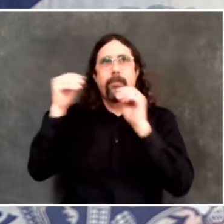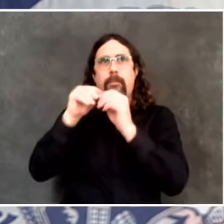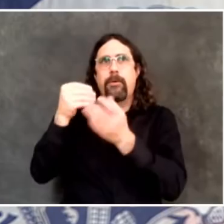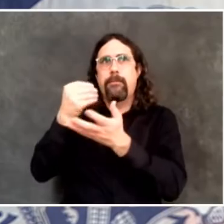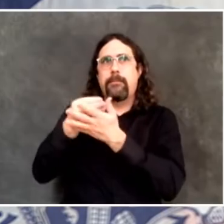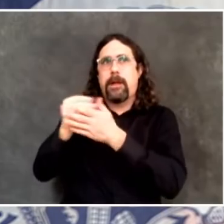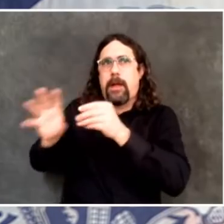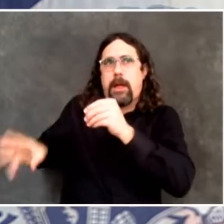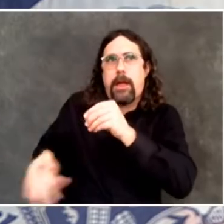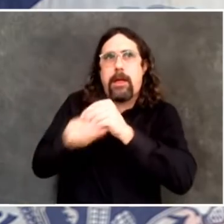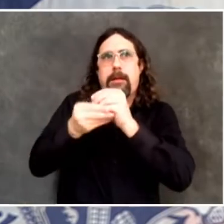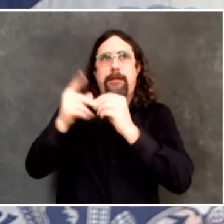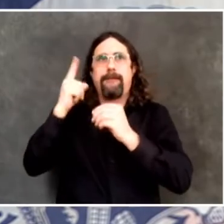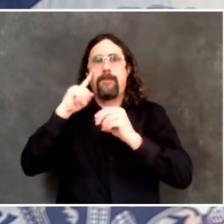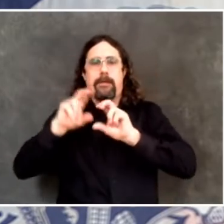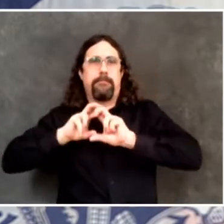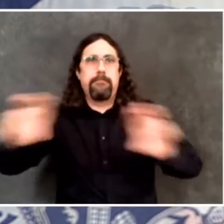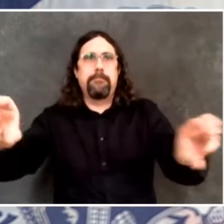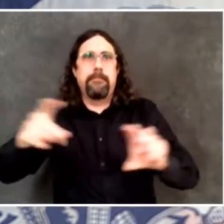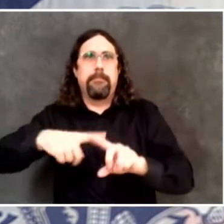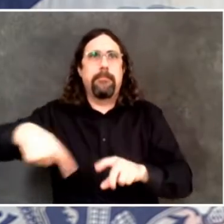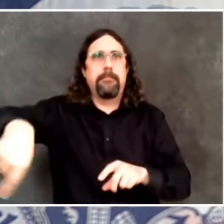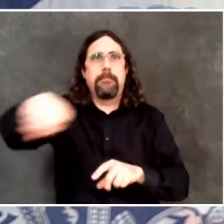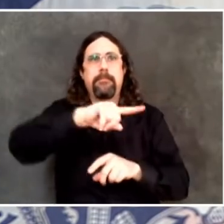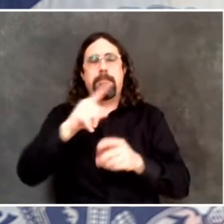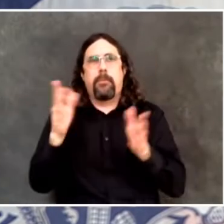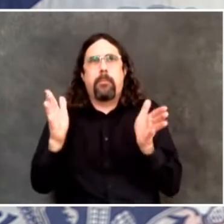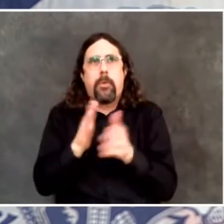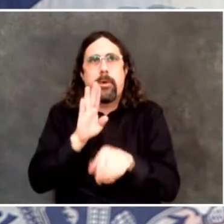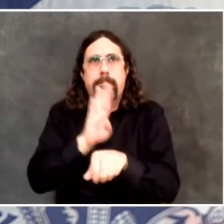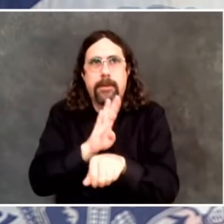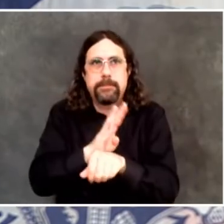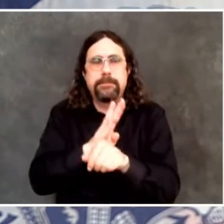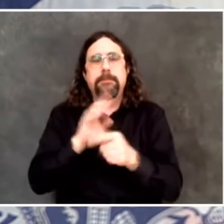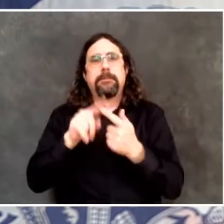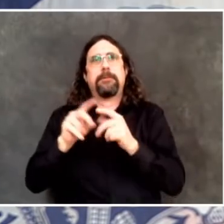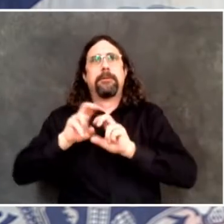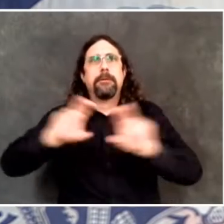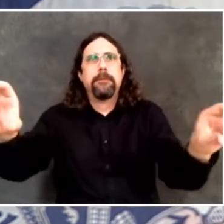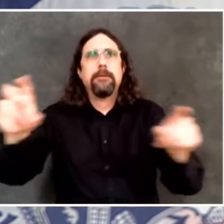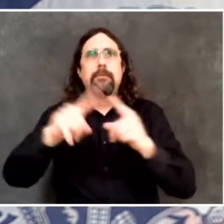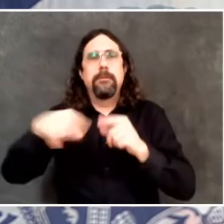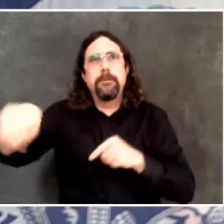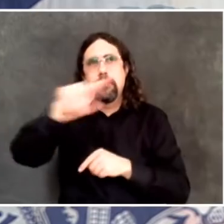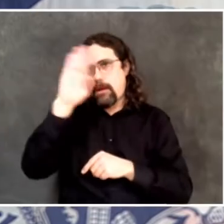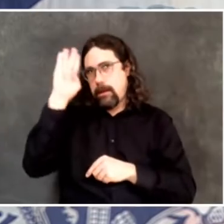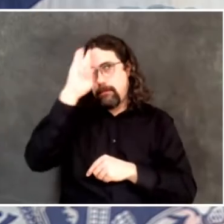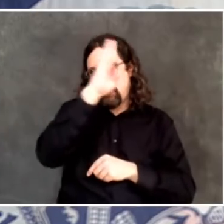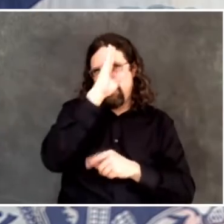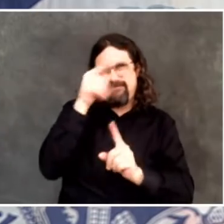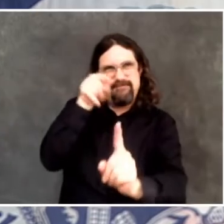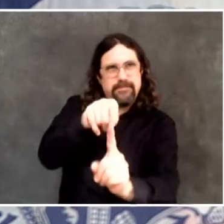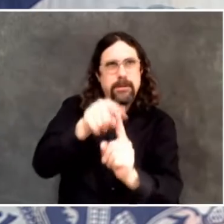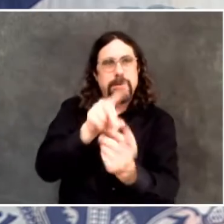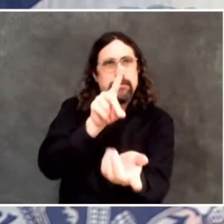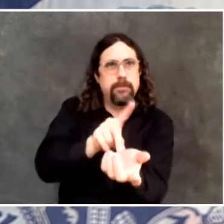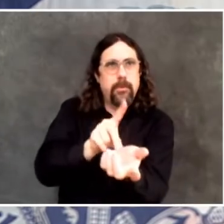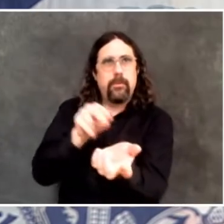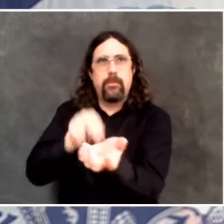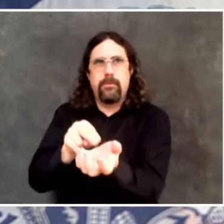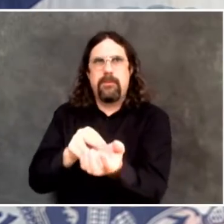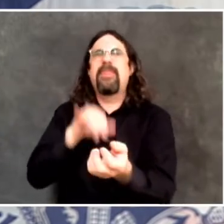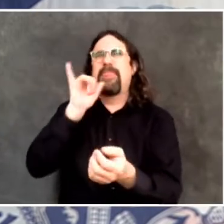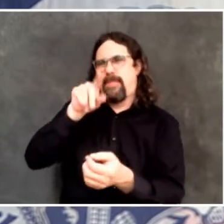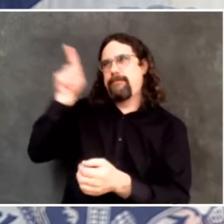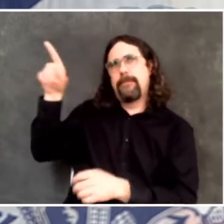not big corporations, small everyday businesses, and money to help localities and states that have